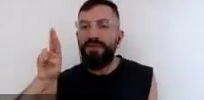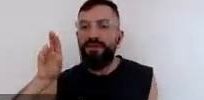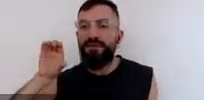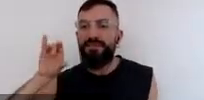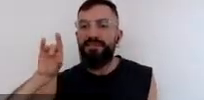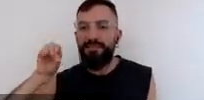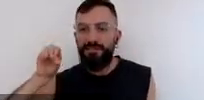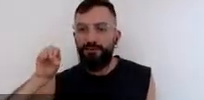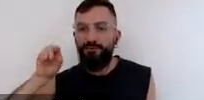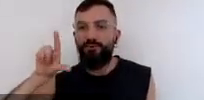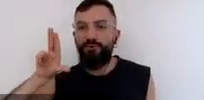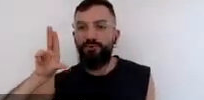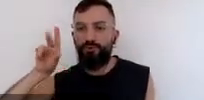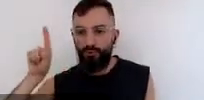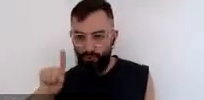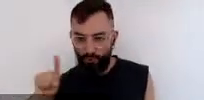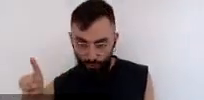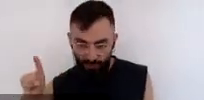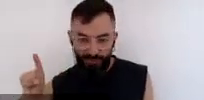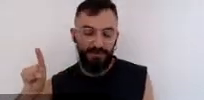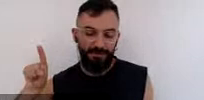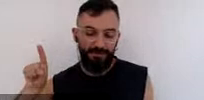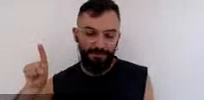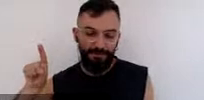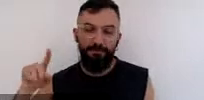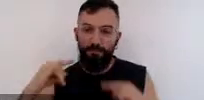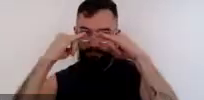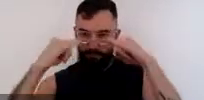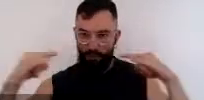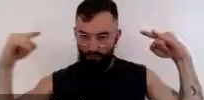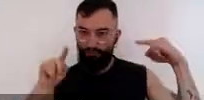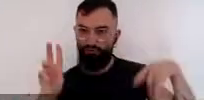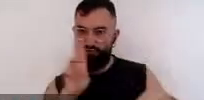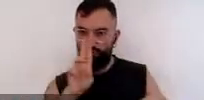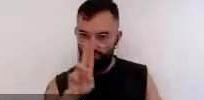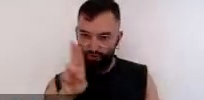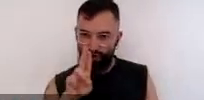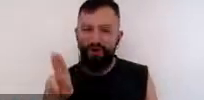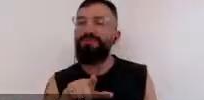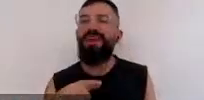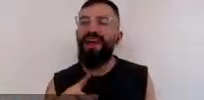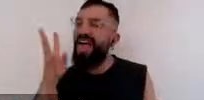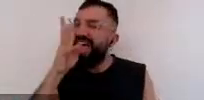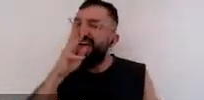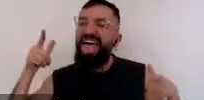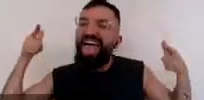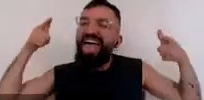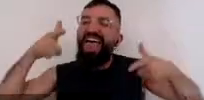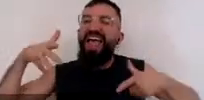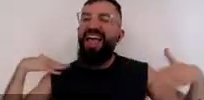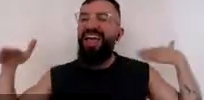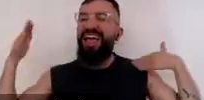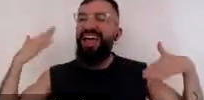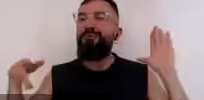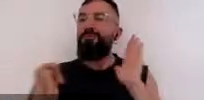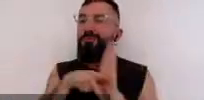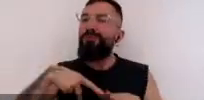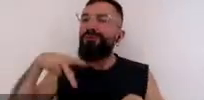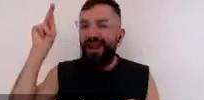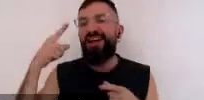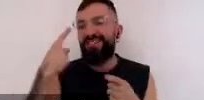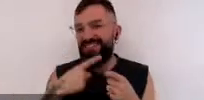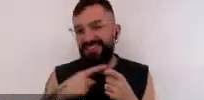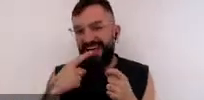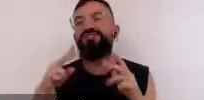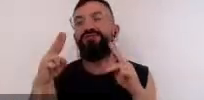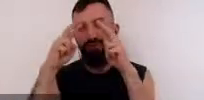Luz, which is one of the tourist attractions in Florianopolis, and probably because of